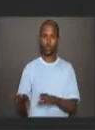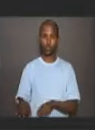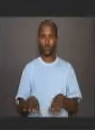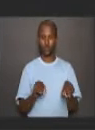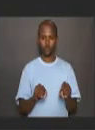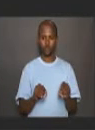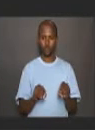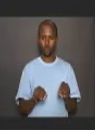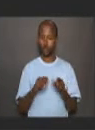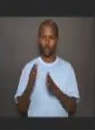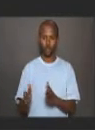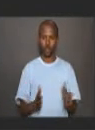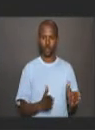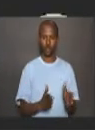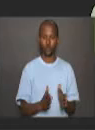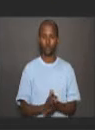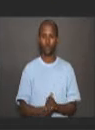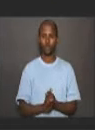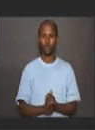Students, let's get ready.